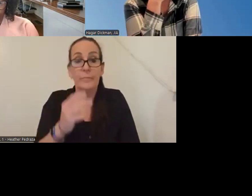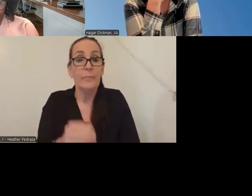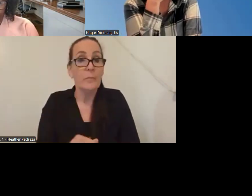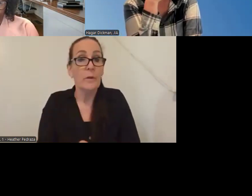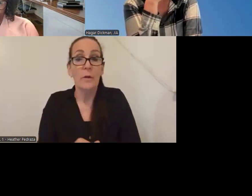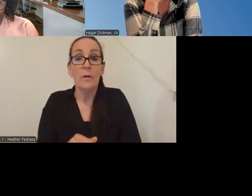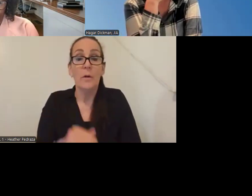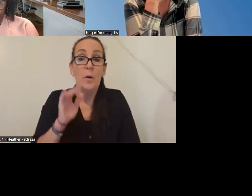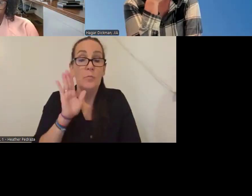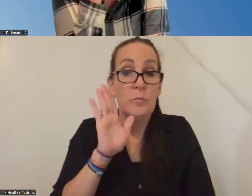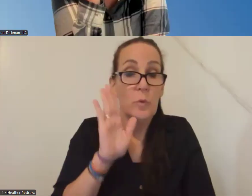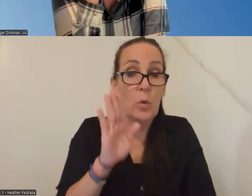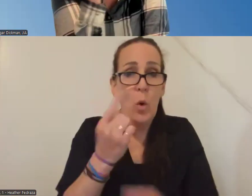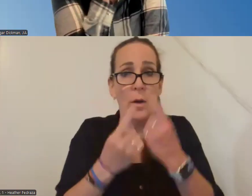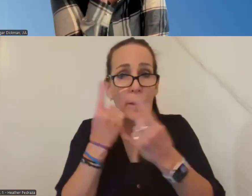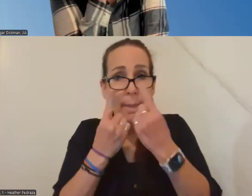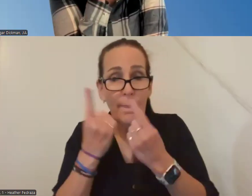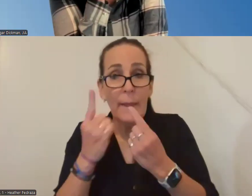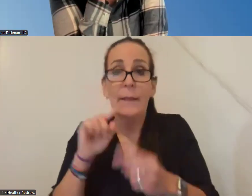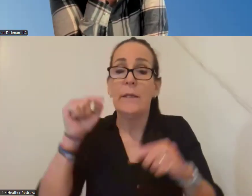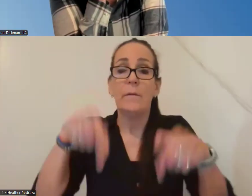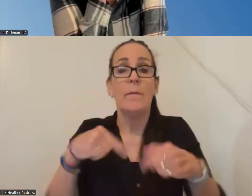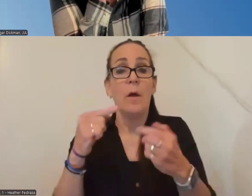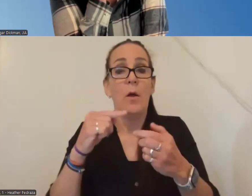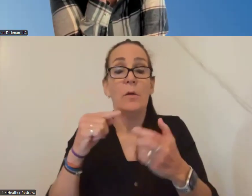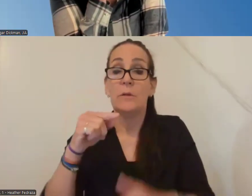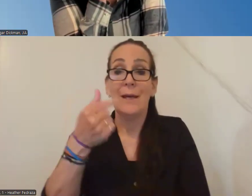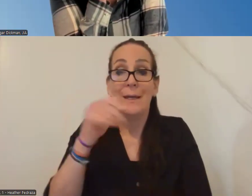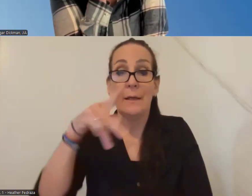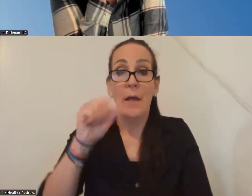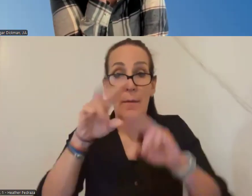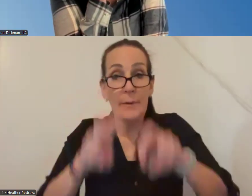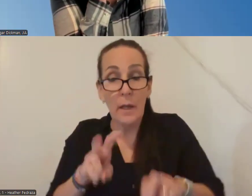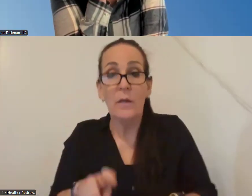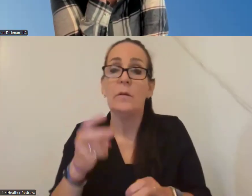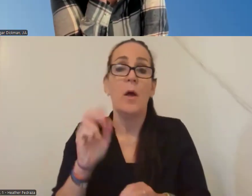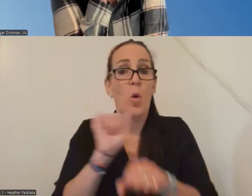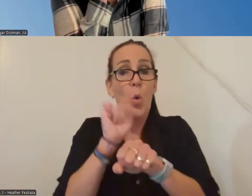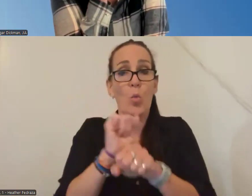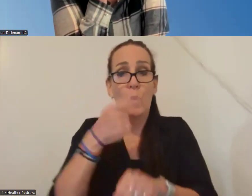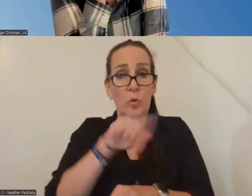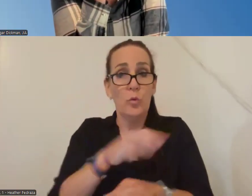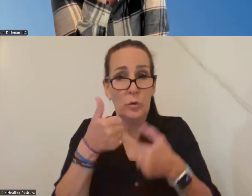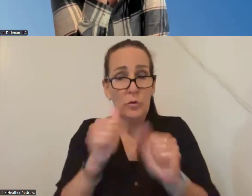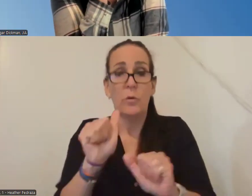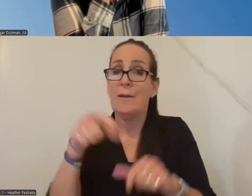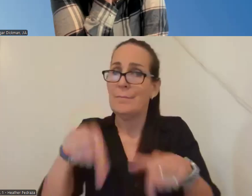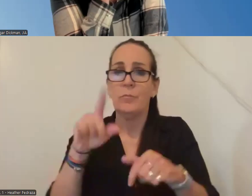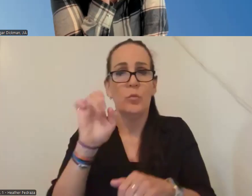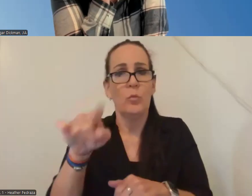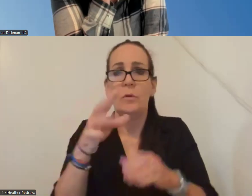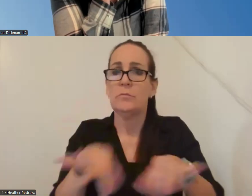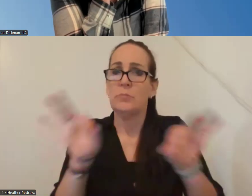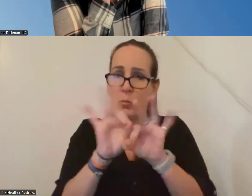analysis of the gap analysis and the work that we're trying to do and raising these questions and issues, because they are very important.